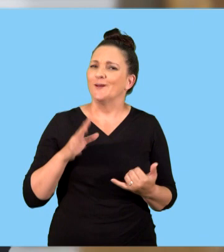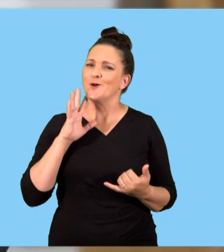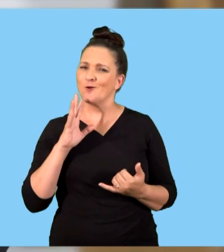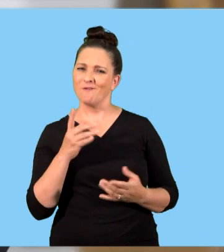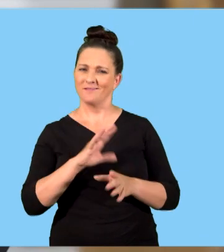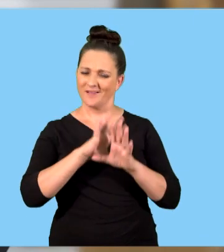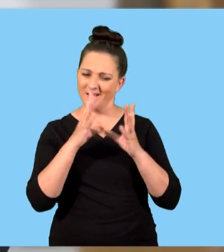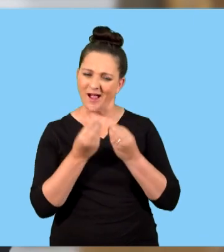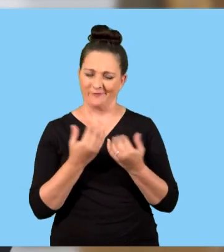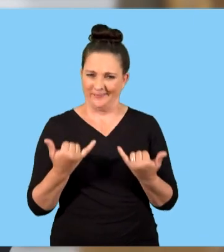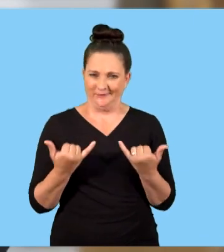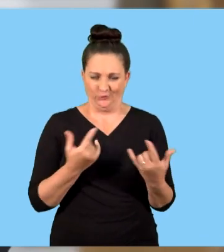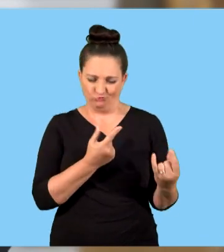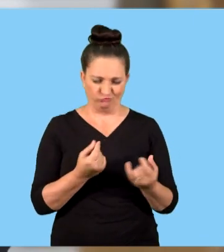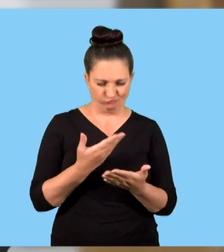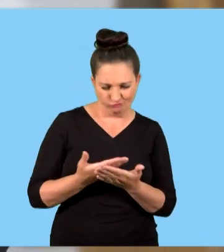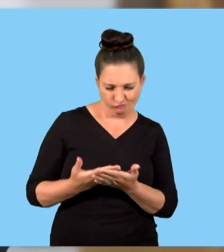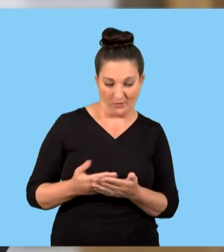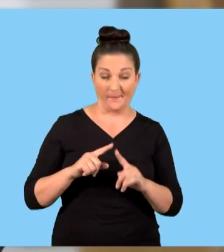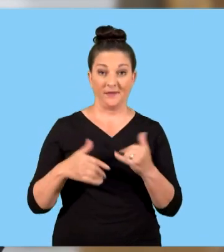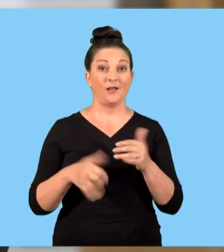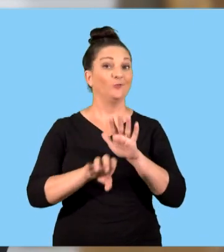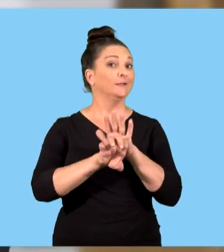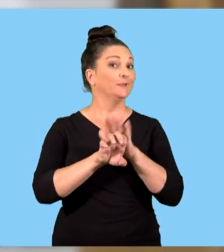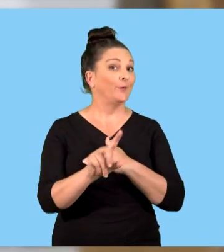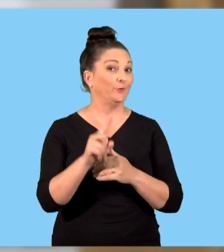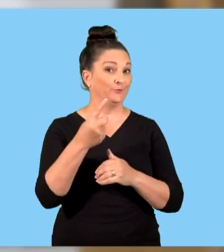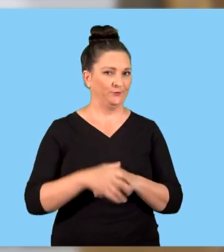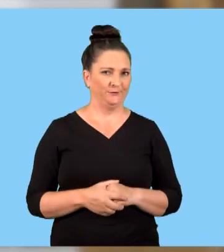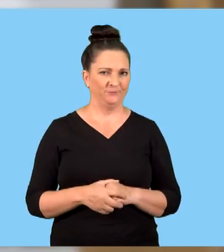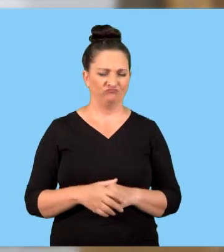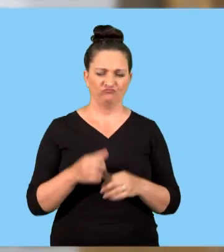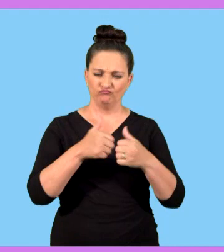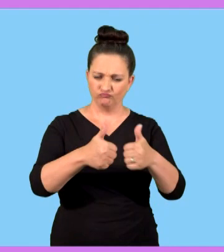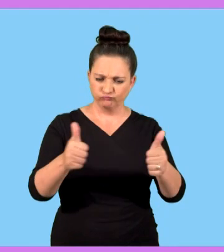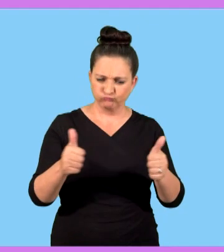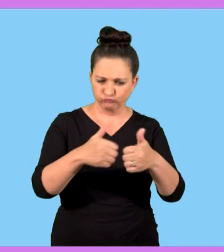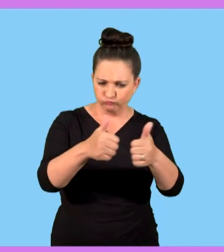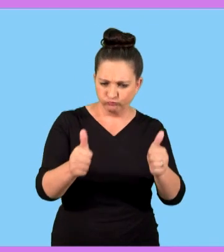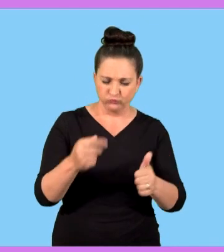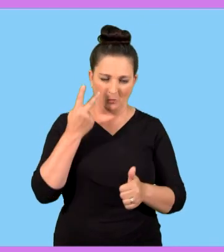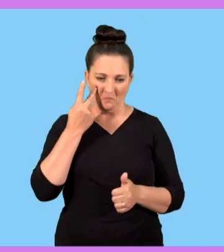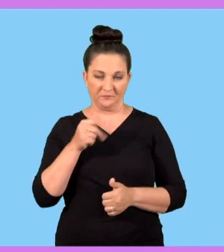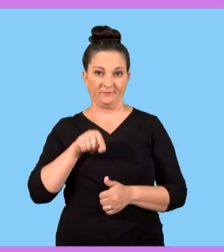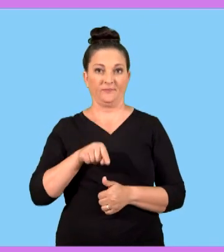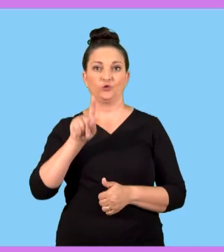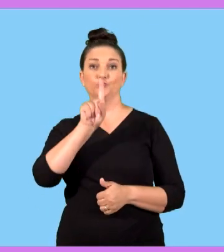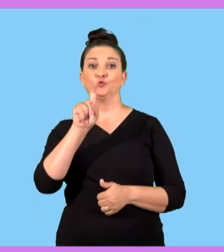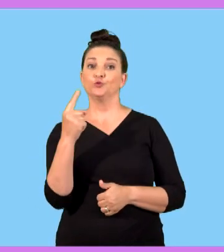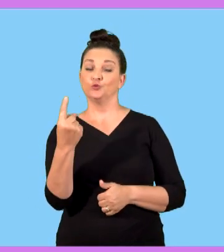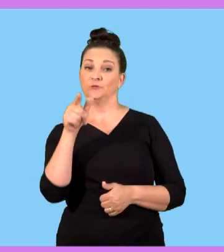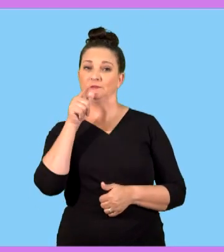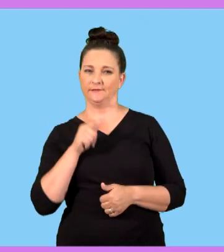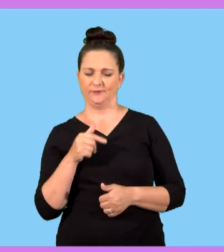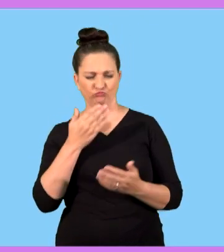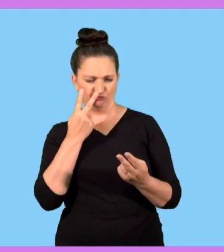said into practice. Let's look at our first example. So here I indicated seating plans. And question one says, study